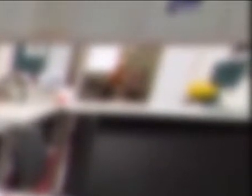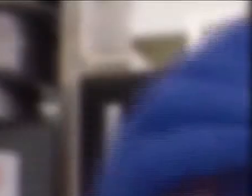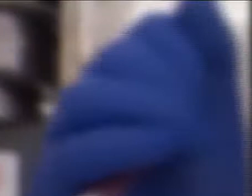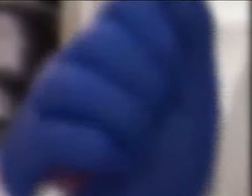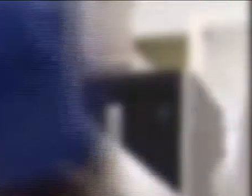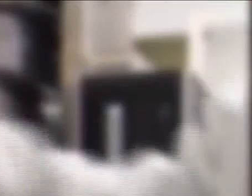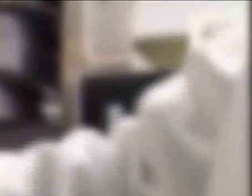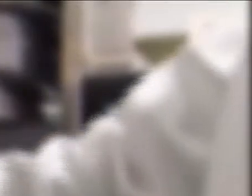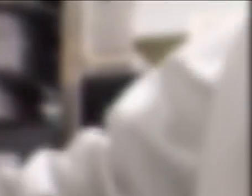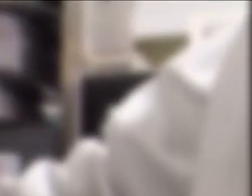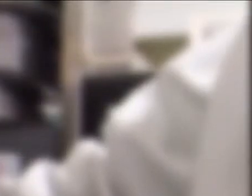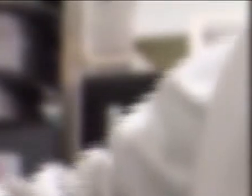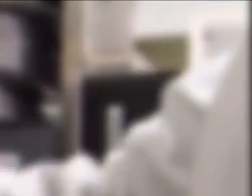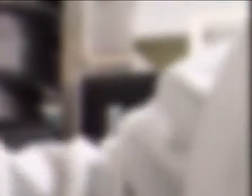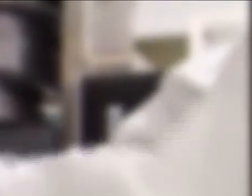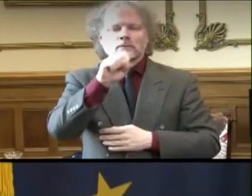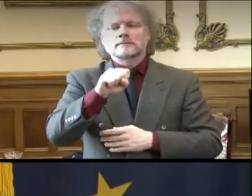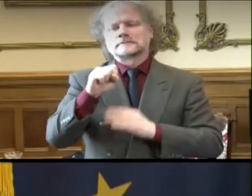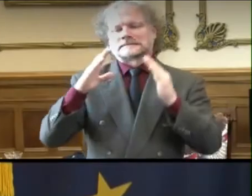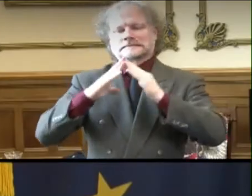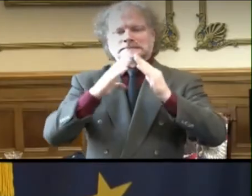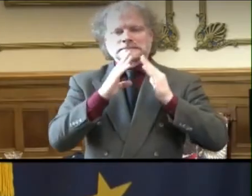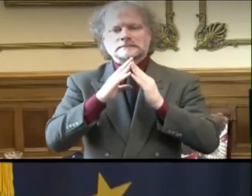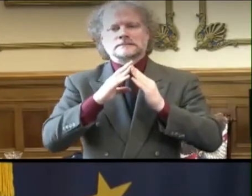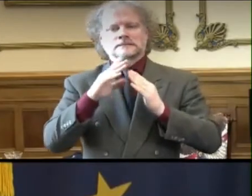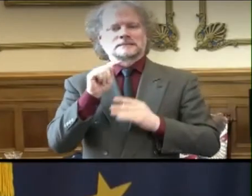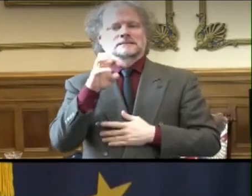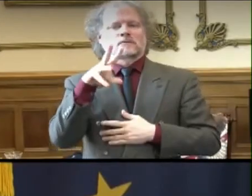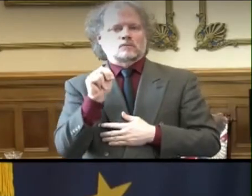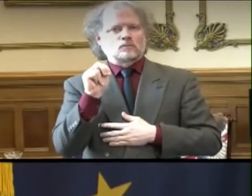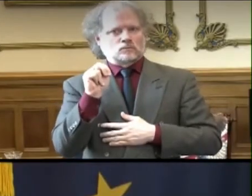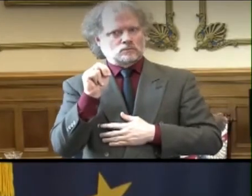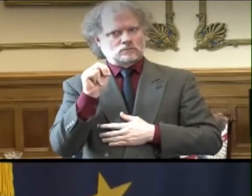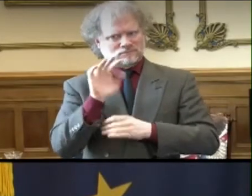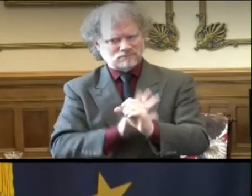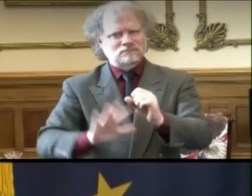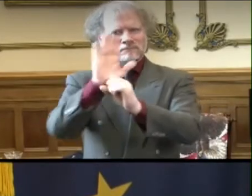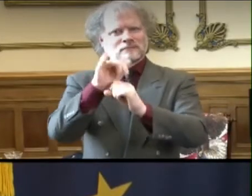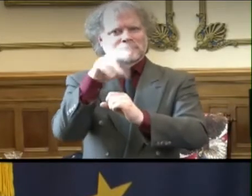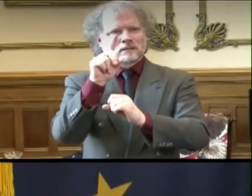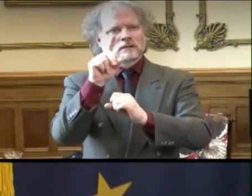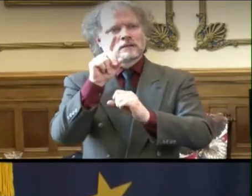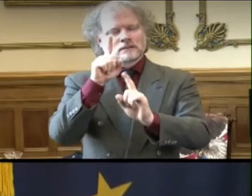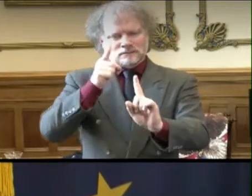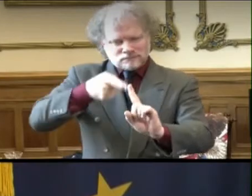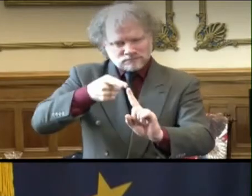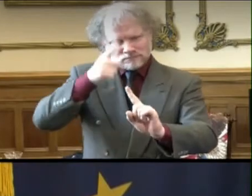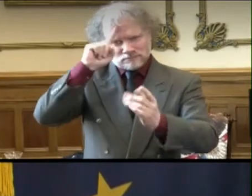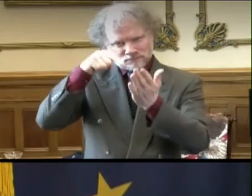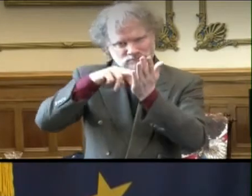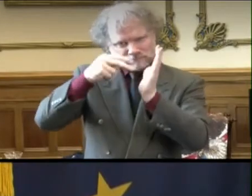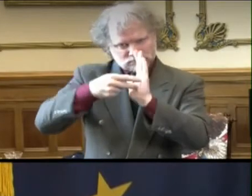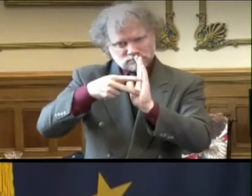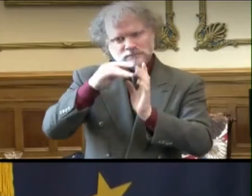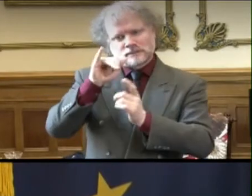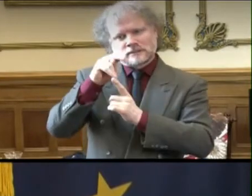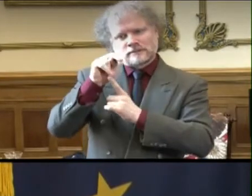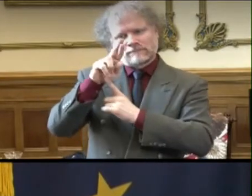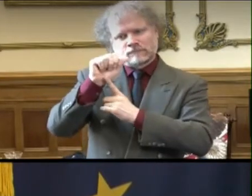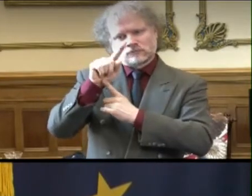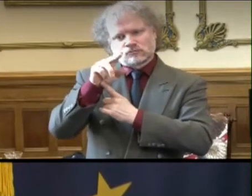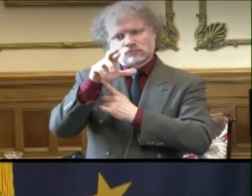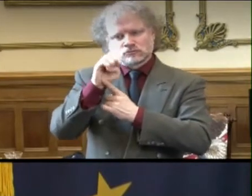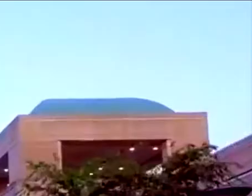of deaths that occurred during flu season. Moving forward, Governor Eric Holcomb is asking all Hoosiers to hunker down and to only leave home